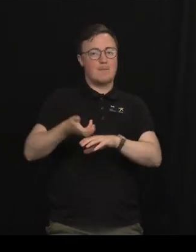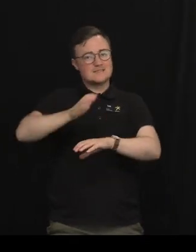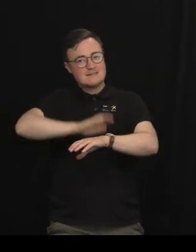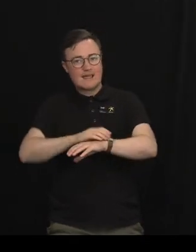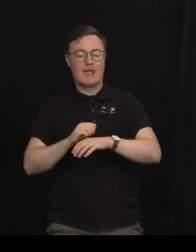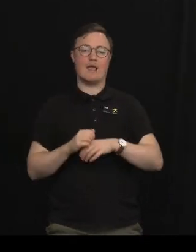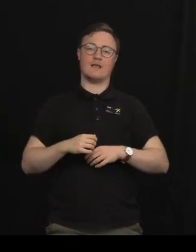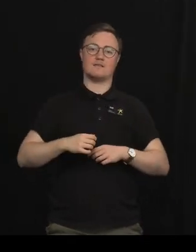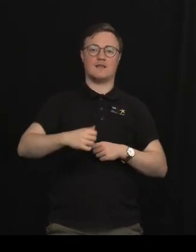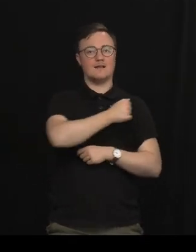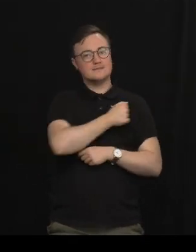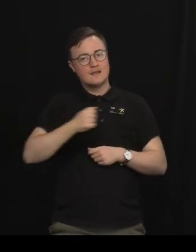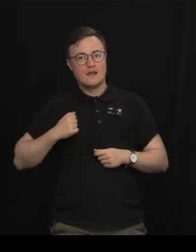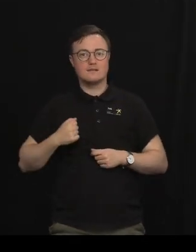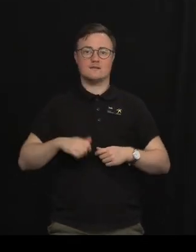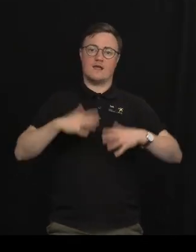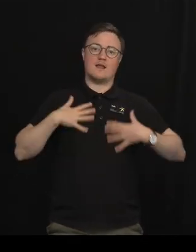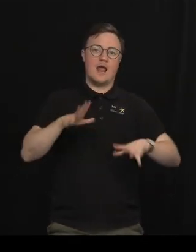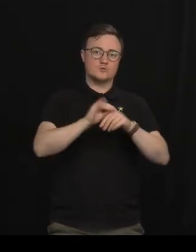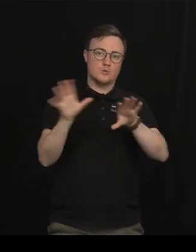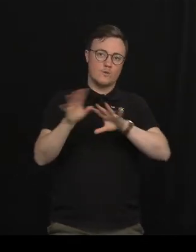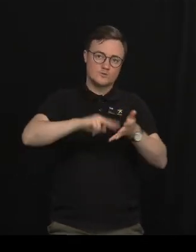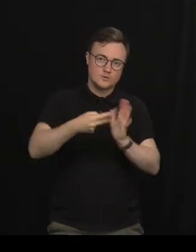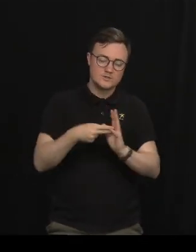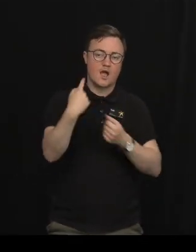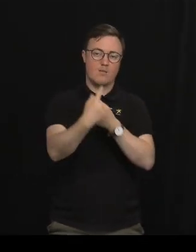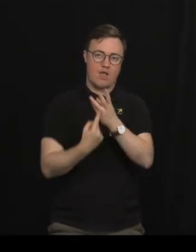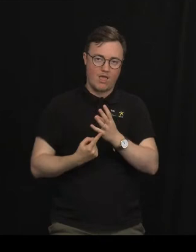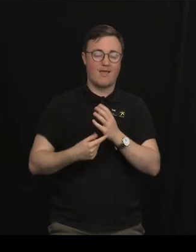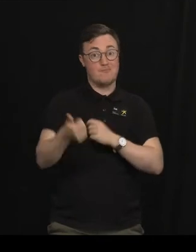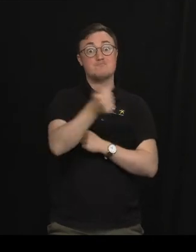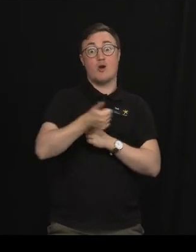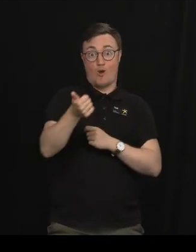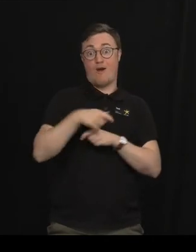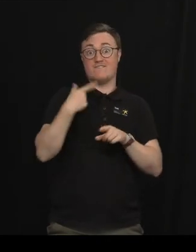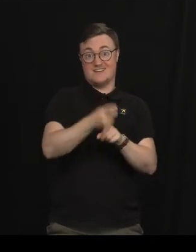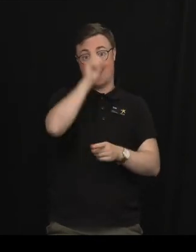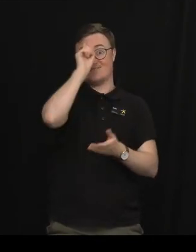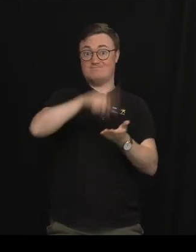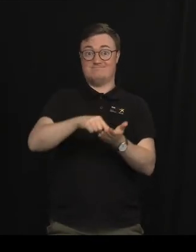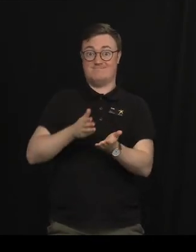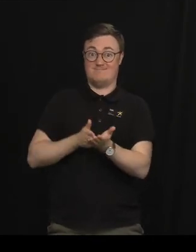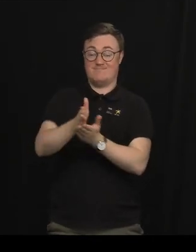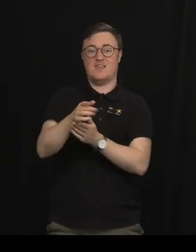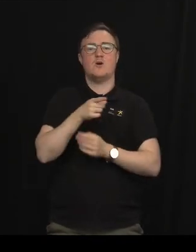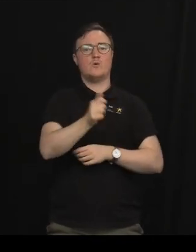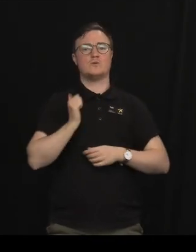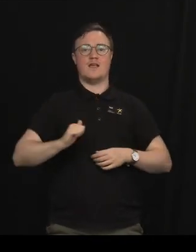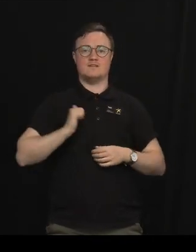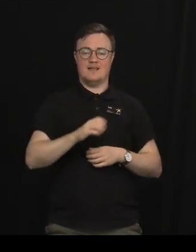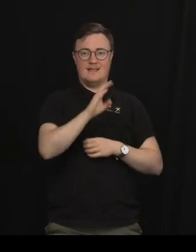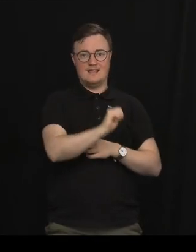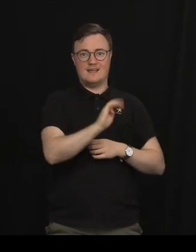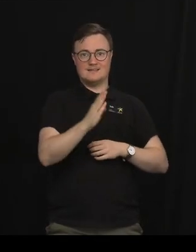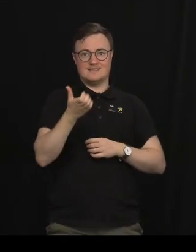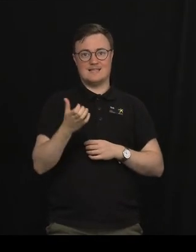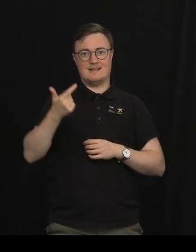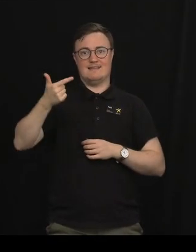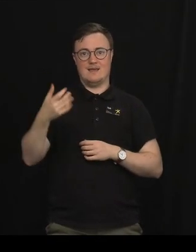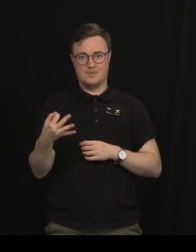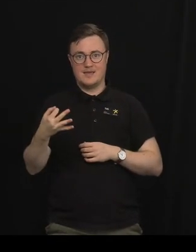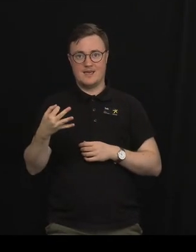in the local government health systems. And I just want to say, you used the acronym EDCTP, which stands